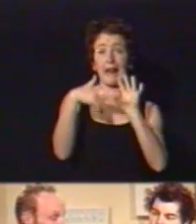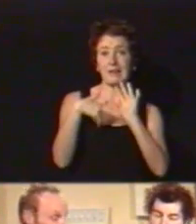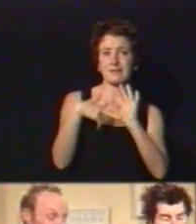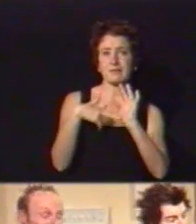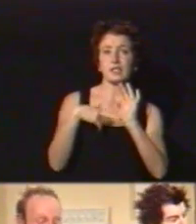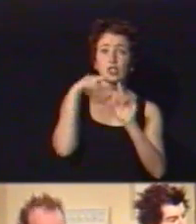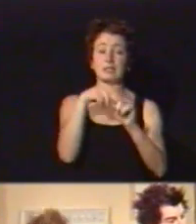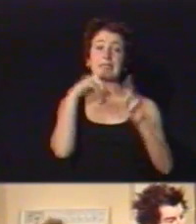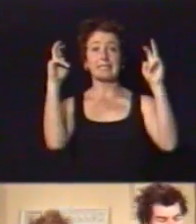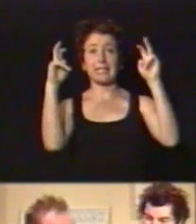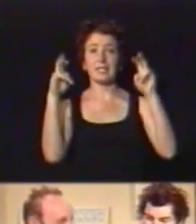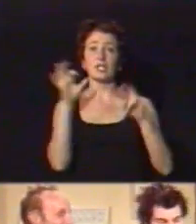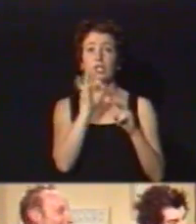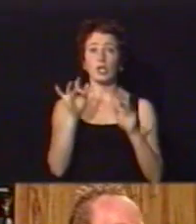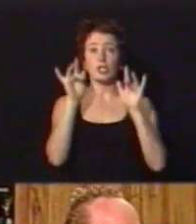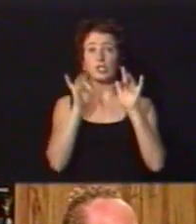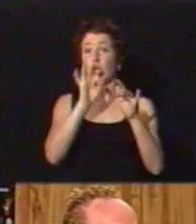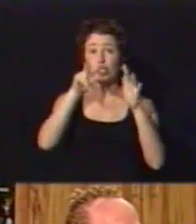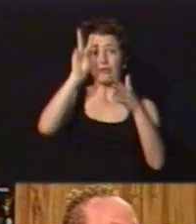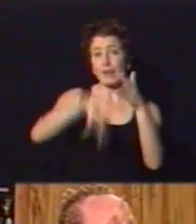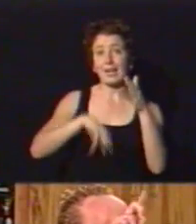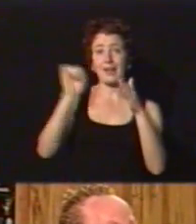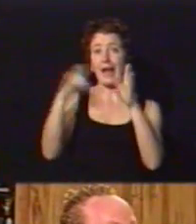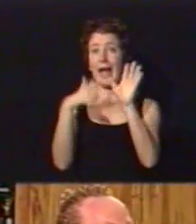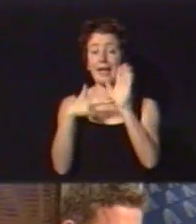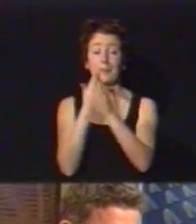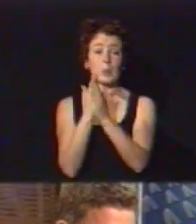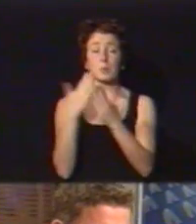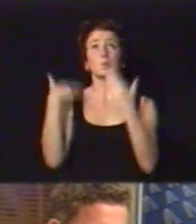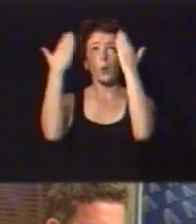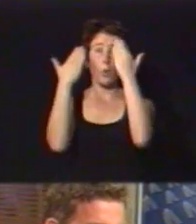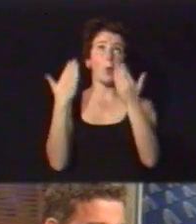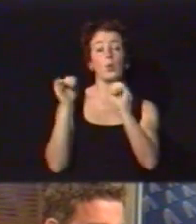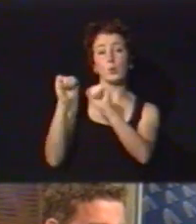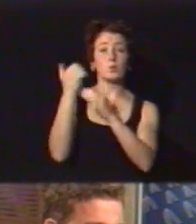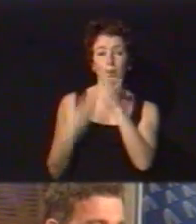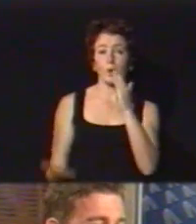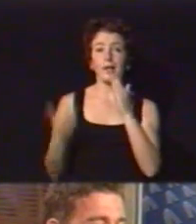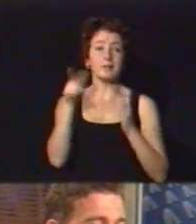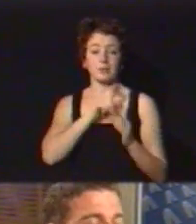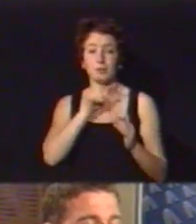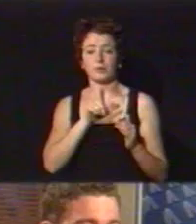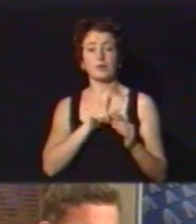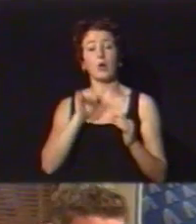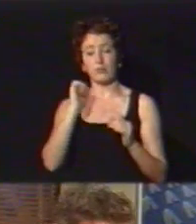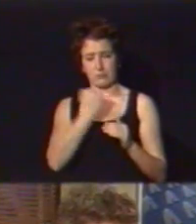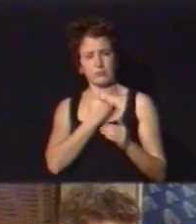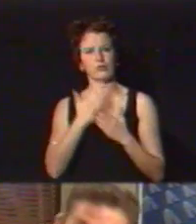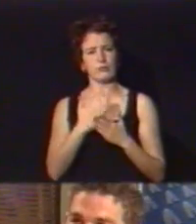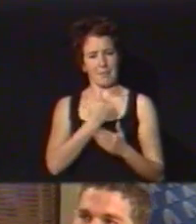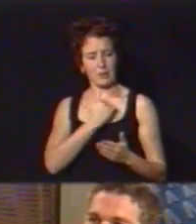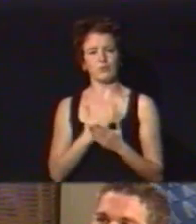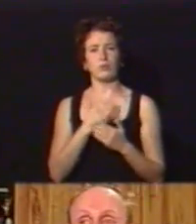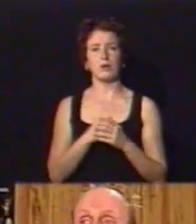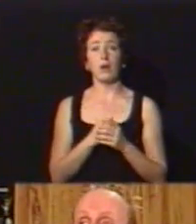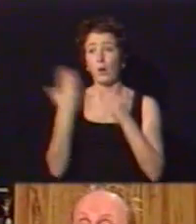that she hasn't read Anne Haish's book and she doesn't want to. She doesn't want to know her version because her truth is her truth. Well, Anne Haish's mum read